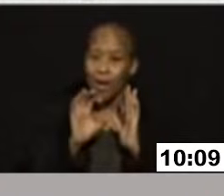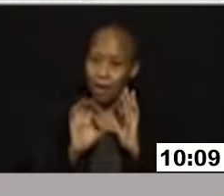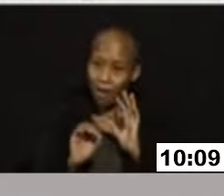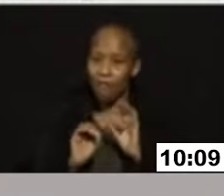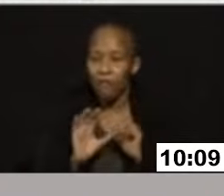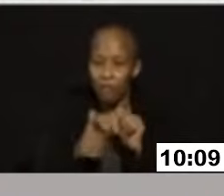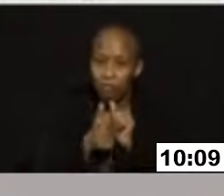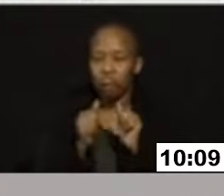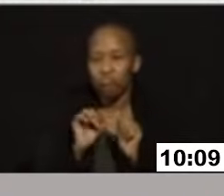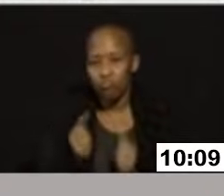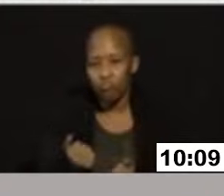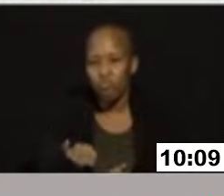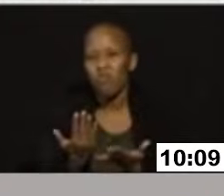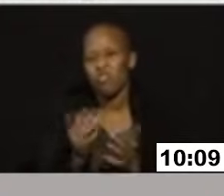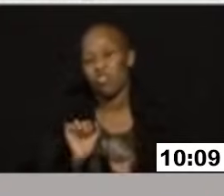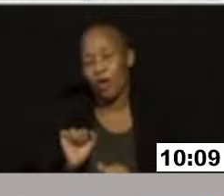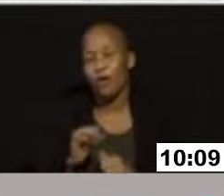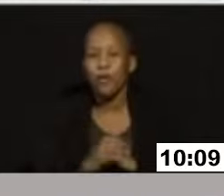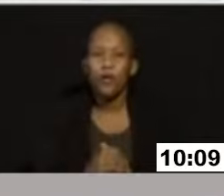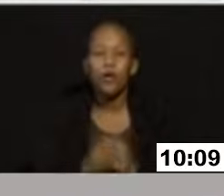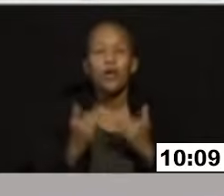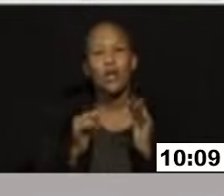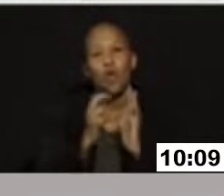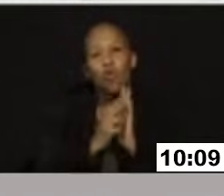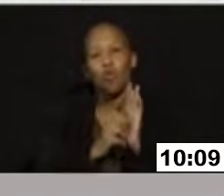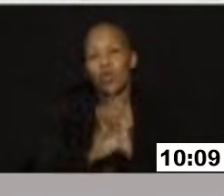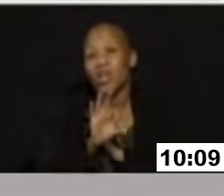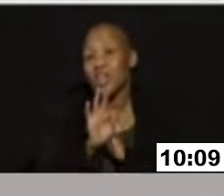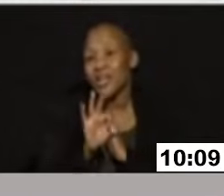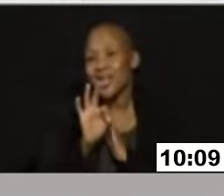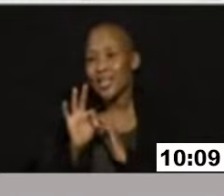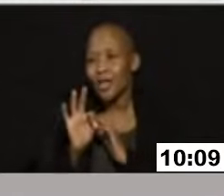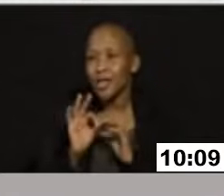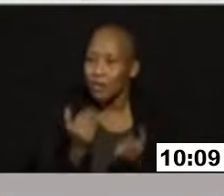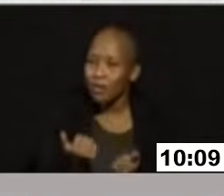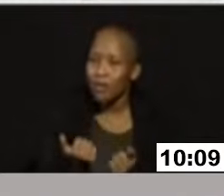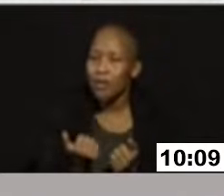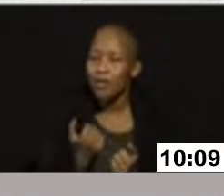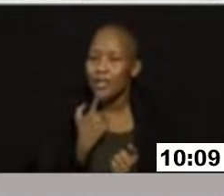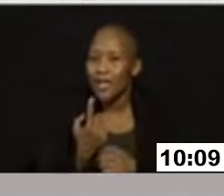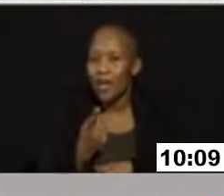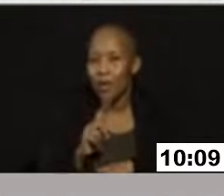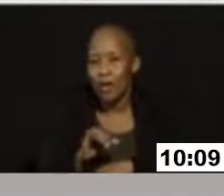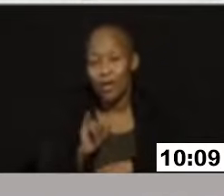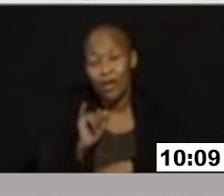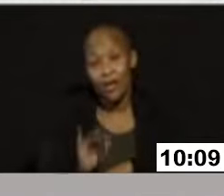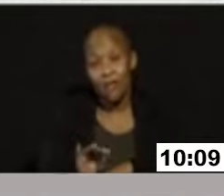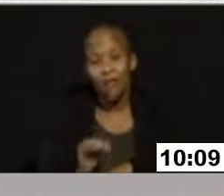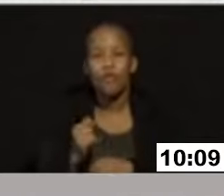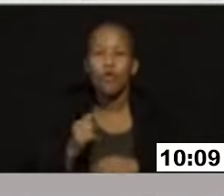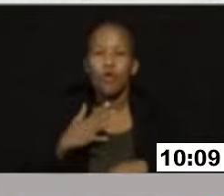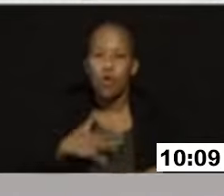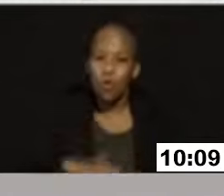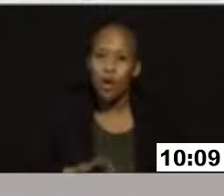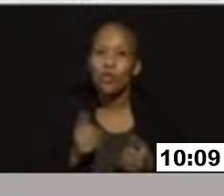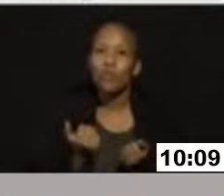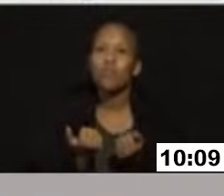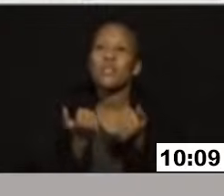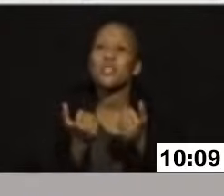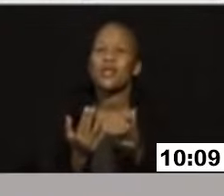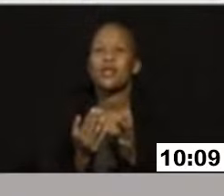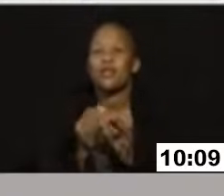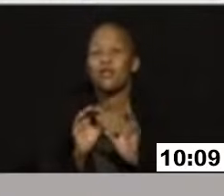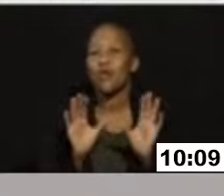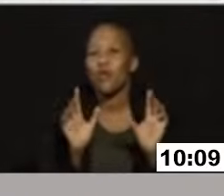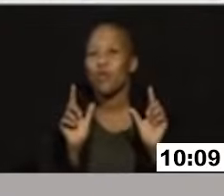rules. So Rule 3.3 provides if the Commission's evidence leader intends to present to the Commission a witness, and this